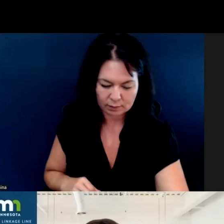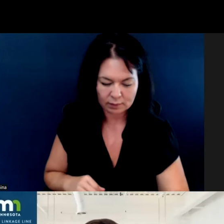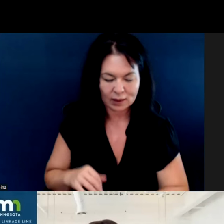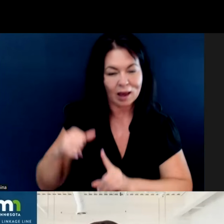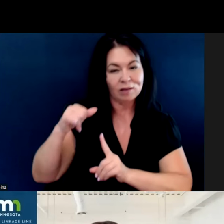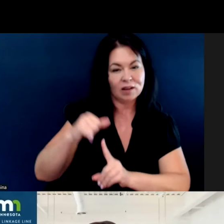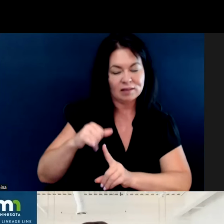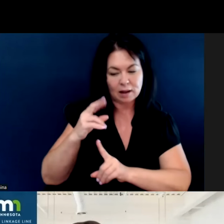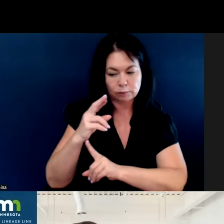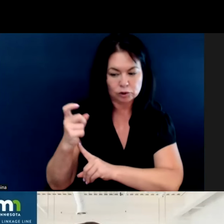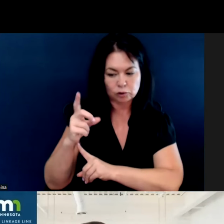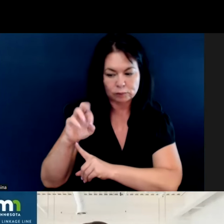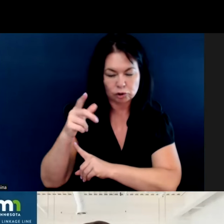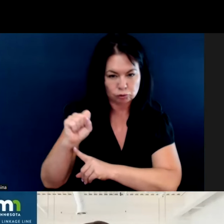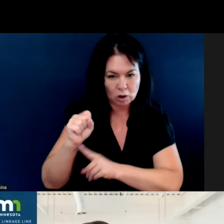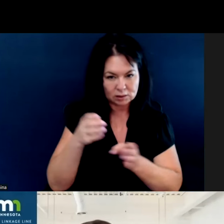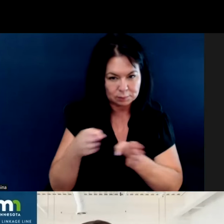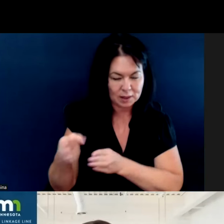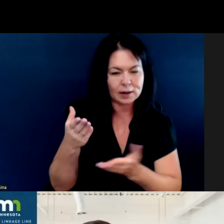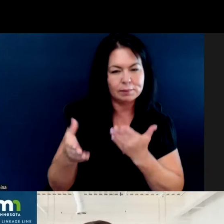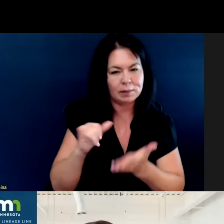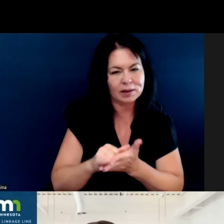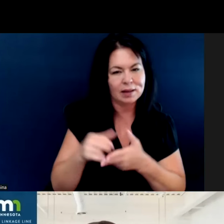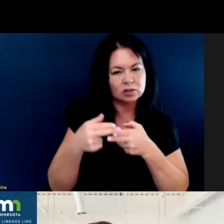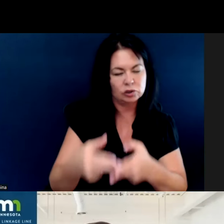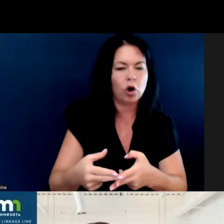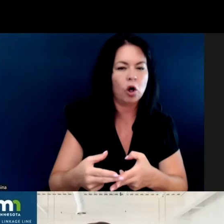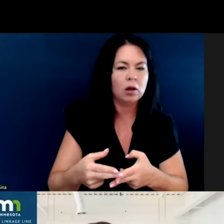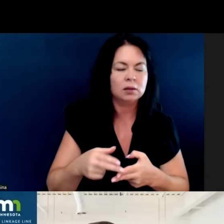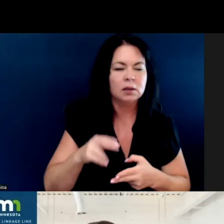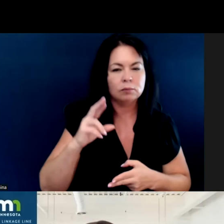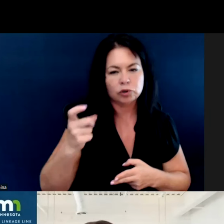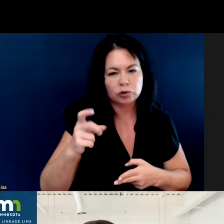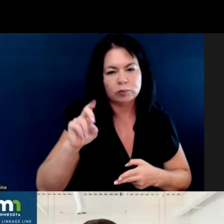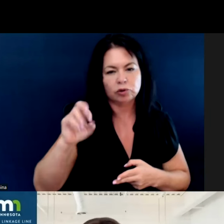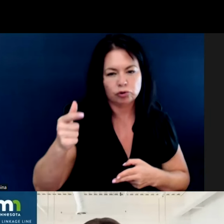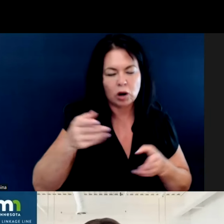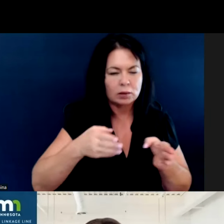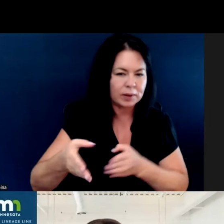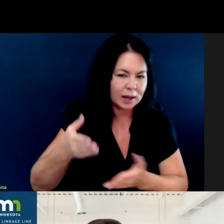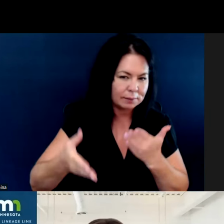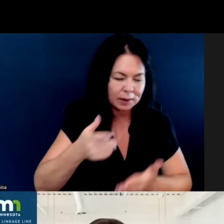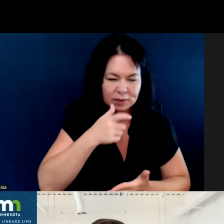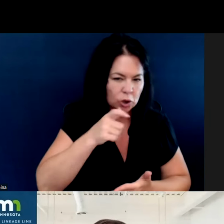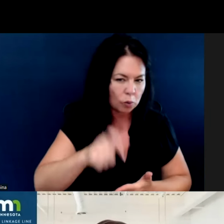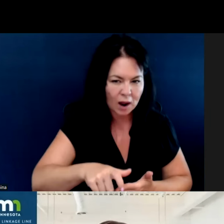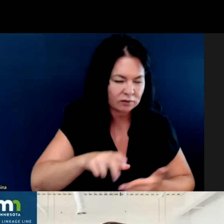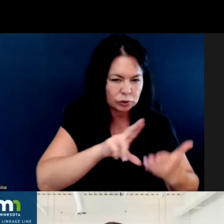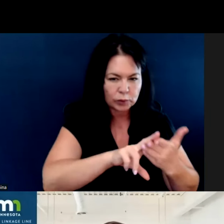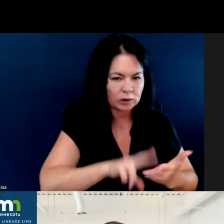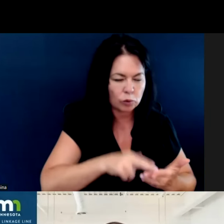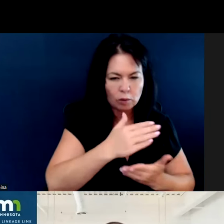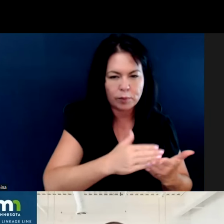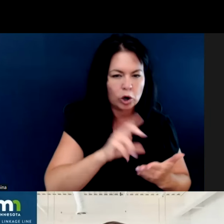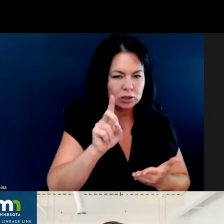that might be considered a creditable drug plan, and you may or may not need to enroll in a Part D plan.